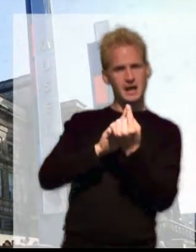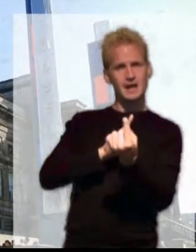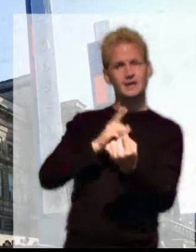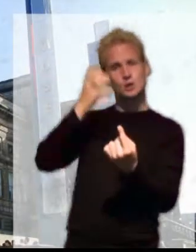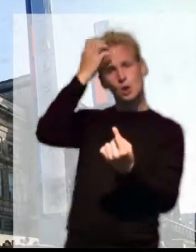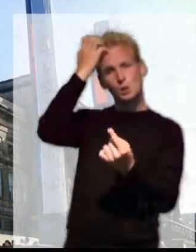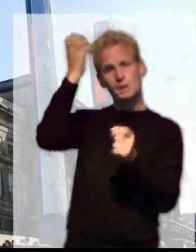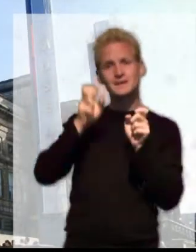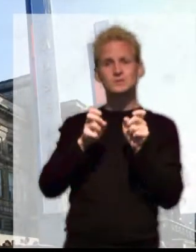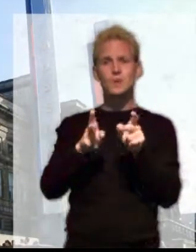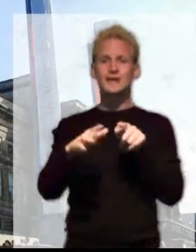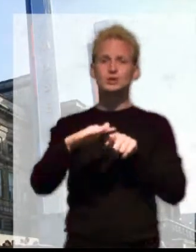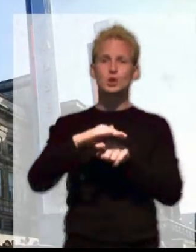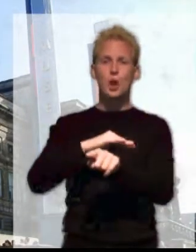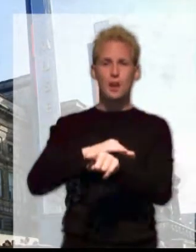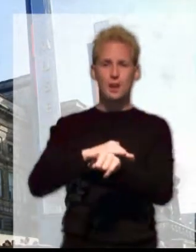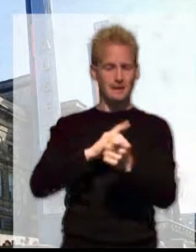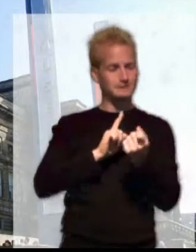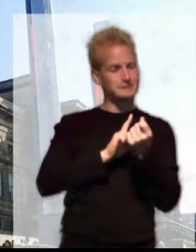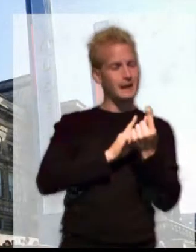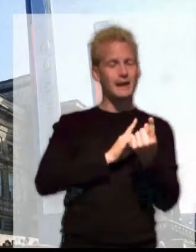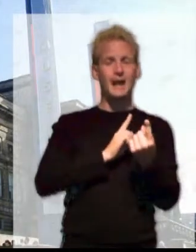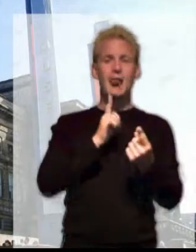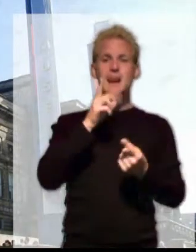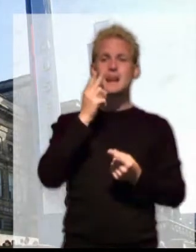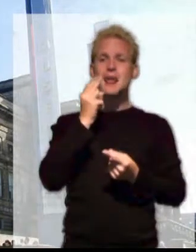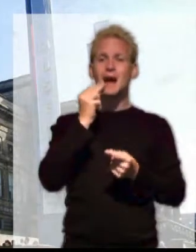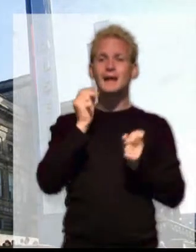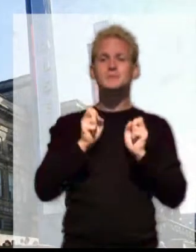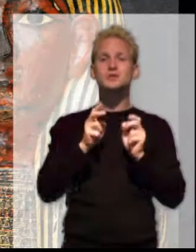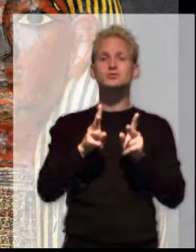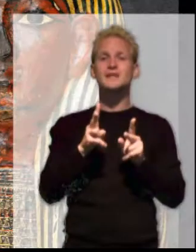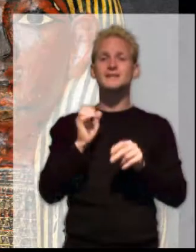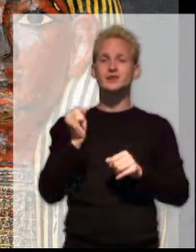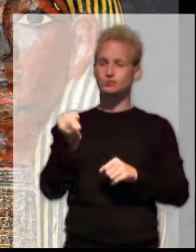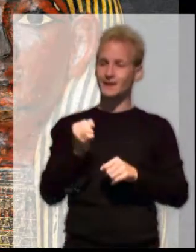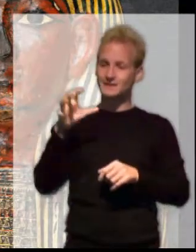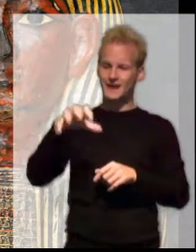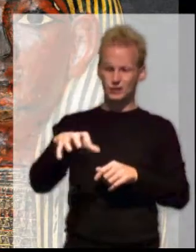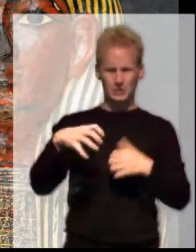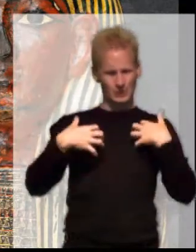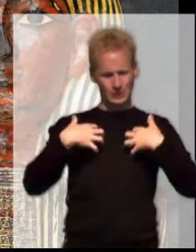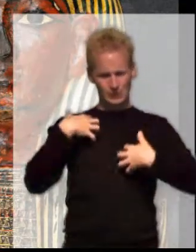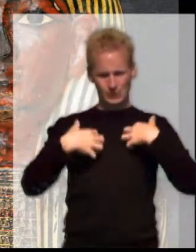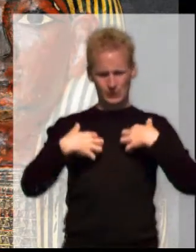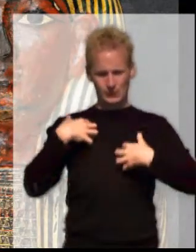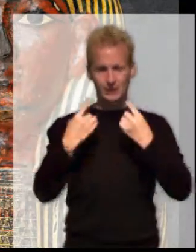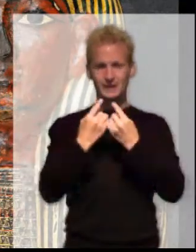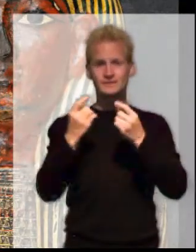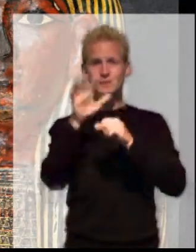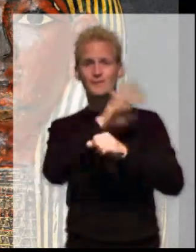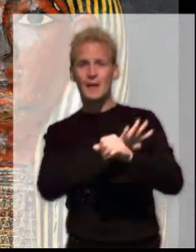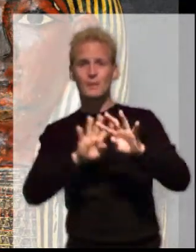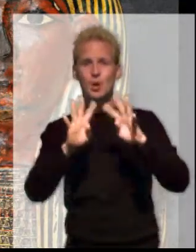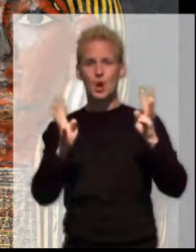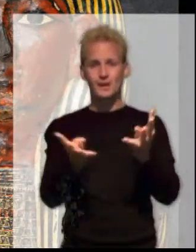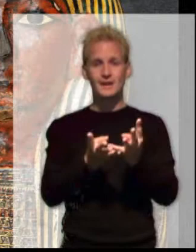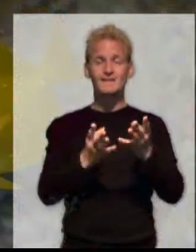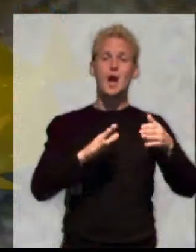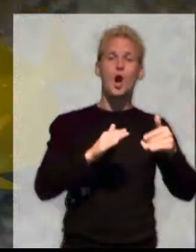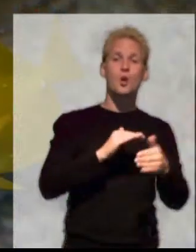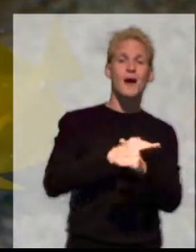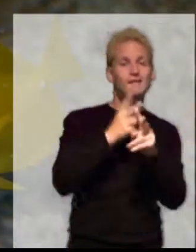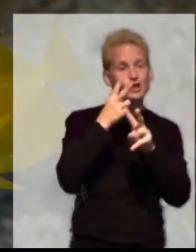to the Queensway Tunnel and Lime Street Station. We have fascinating objects from around the world and an